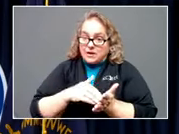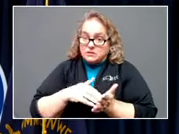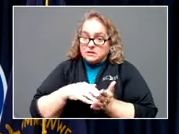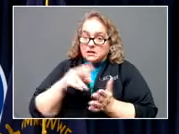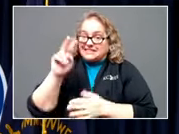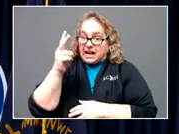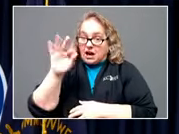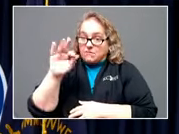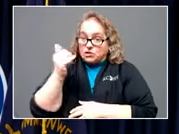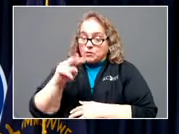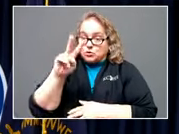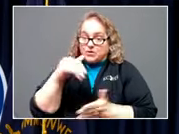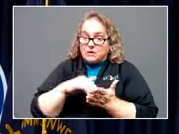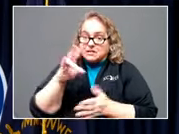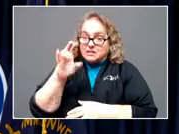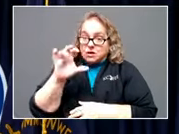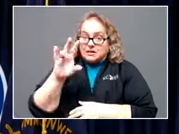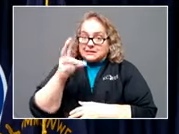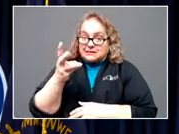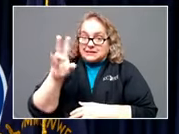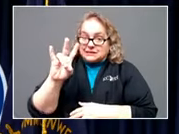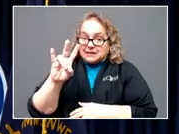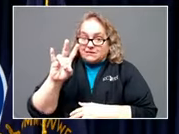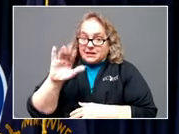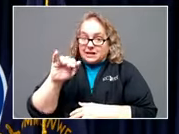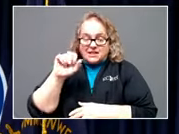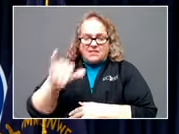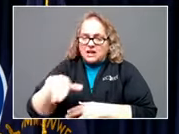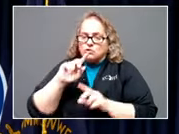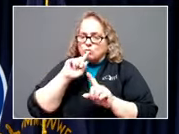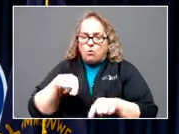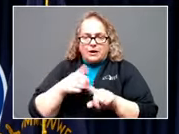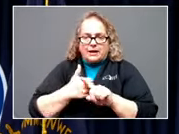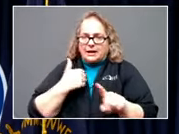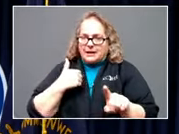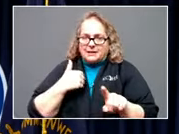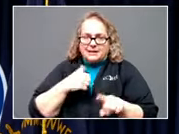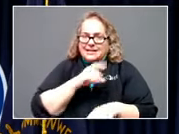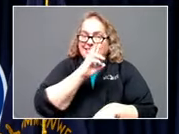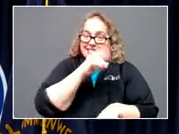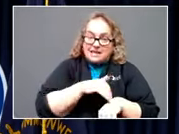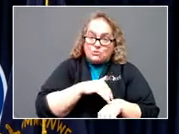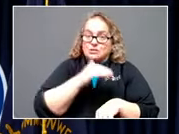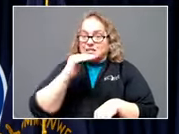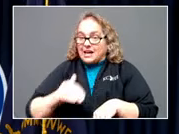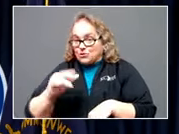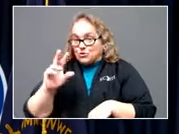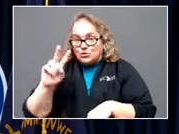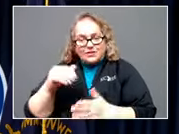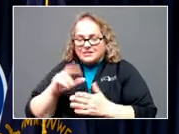2,767 new cases. That is the reporting lag. It didn't go from 6,000 to 2,000. That's because of the holiday